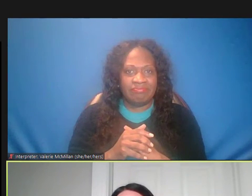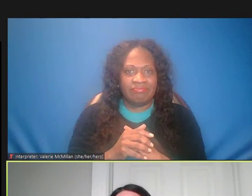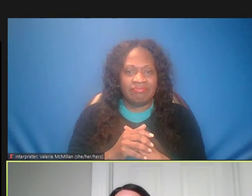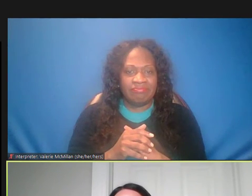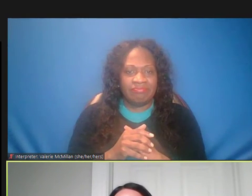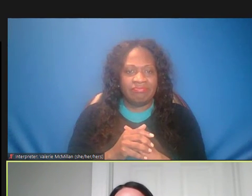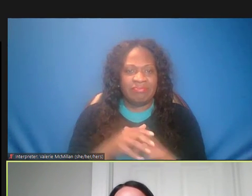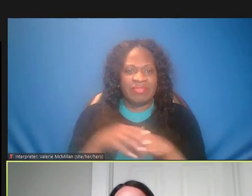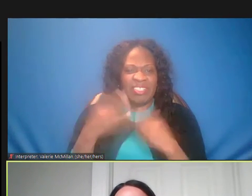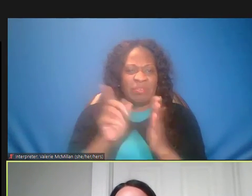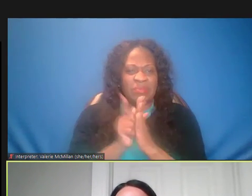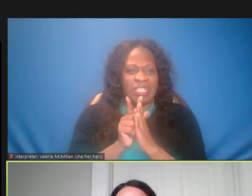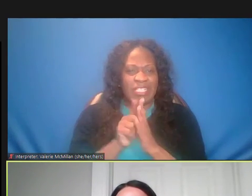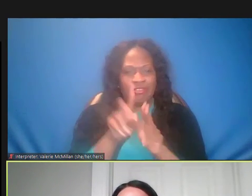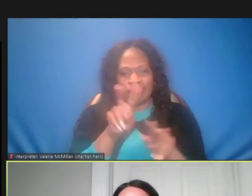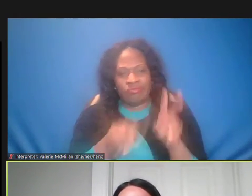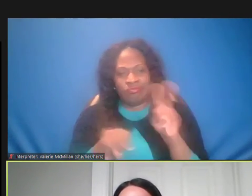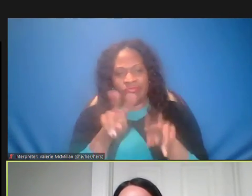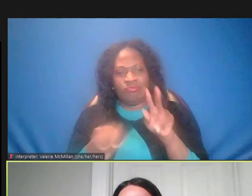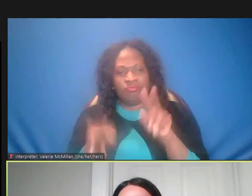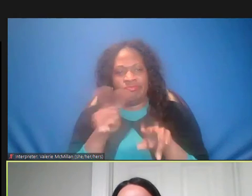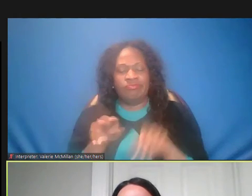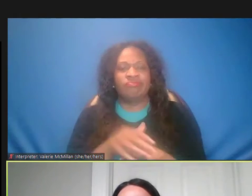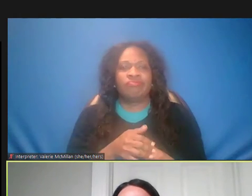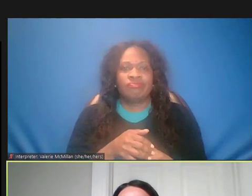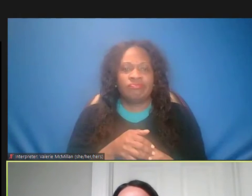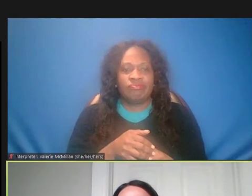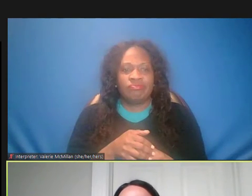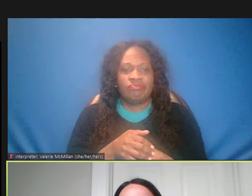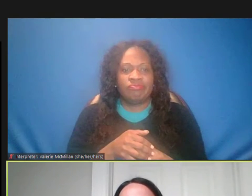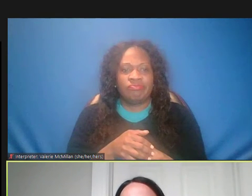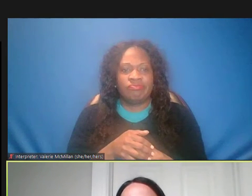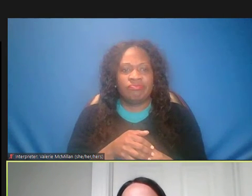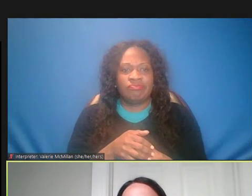I'll give you all a minute to take a look at this slide.